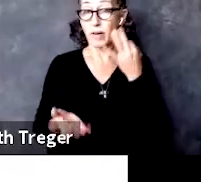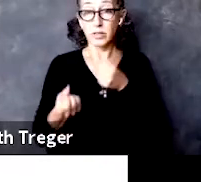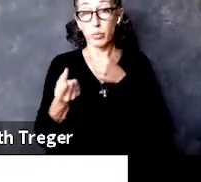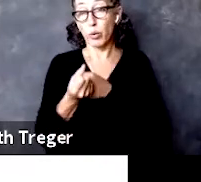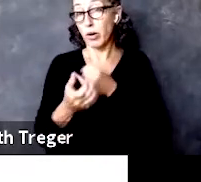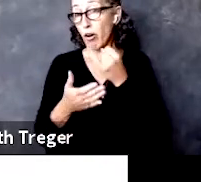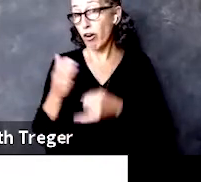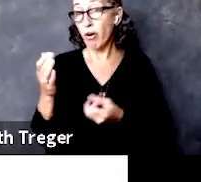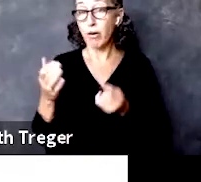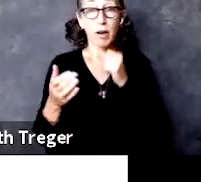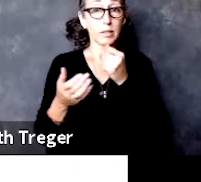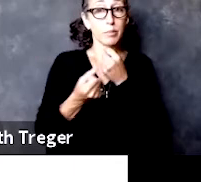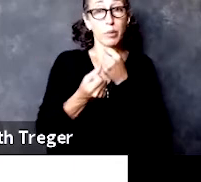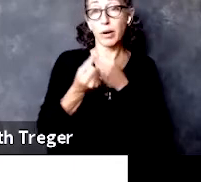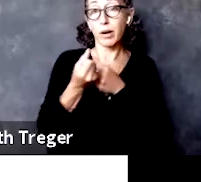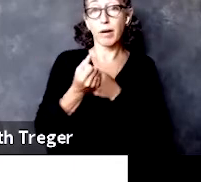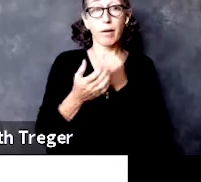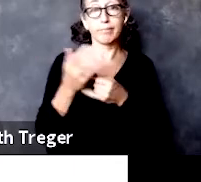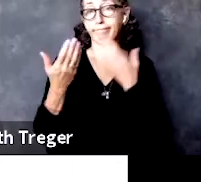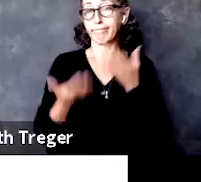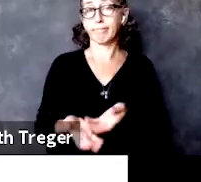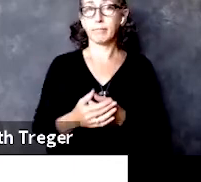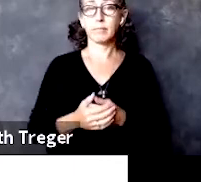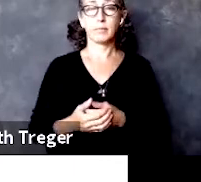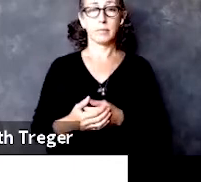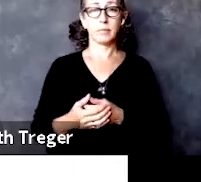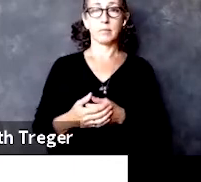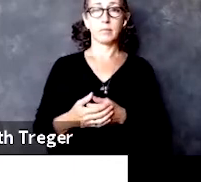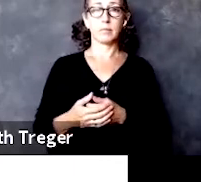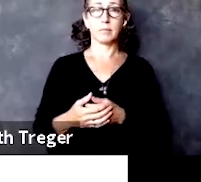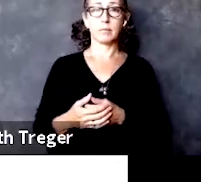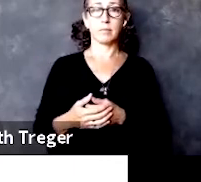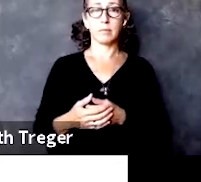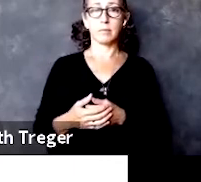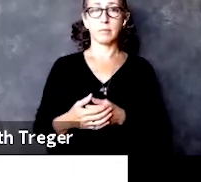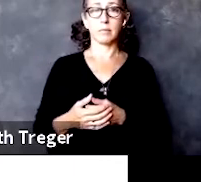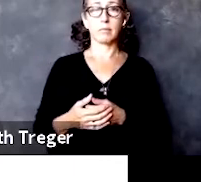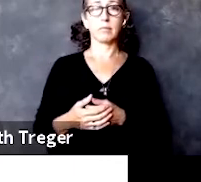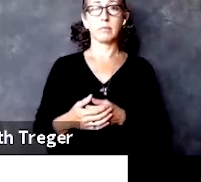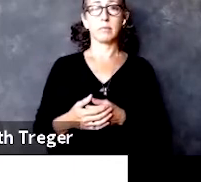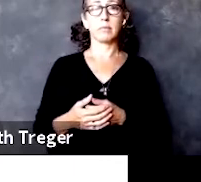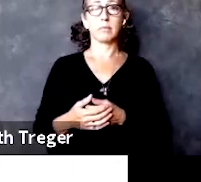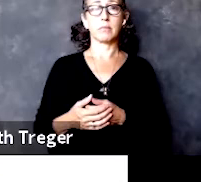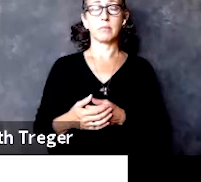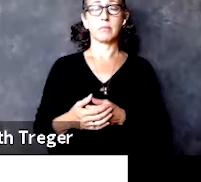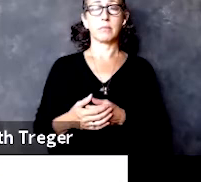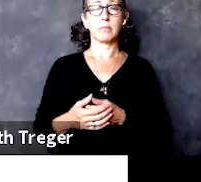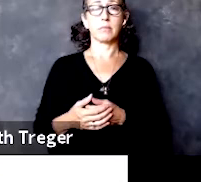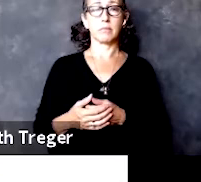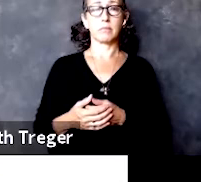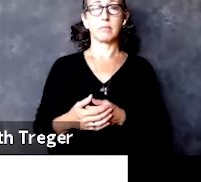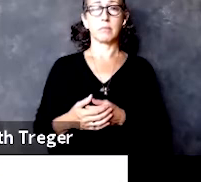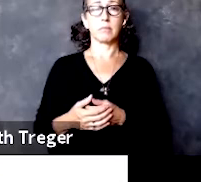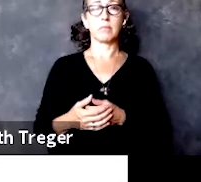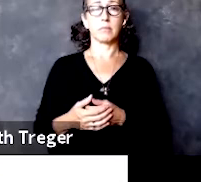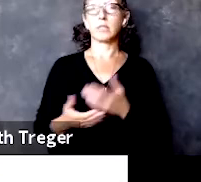arts. And with those individuals, we know their position, right? We know that they don't support a piece of legislation